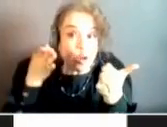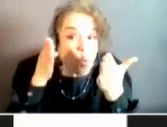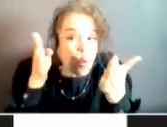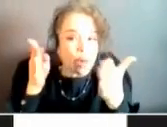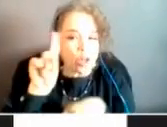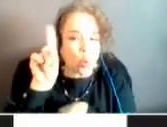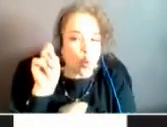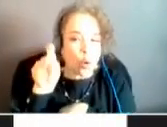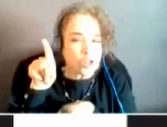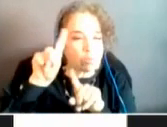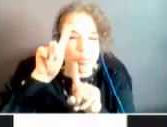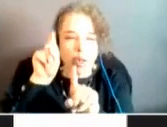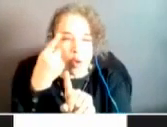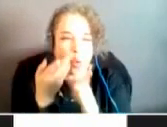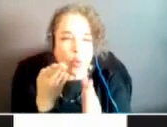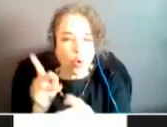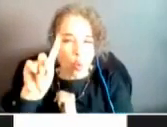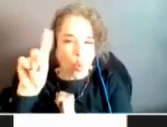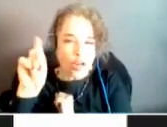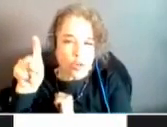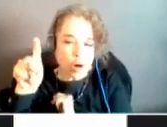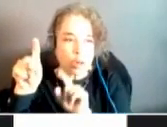of question mark.